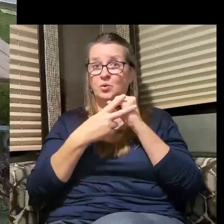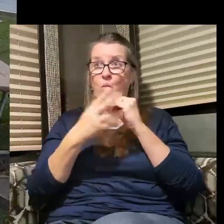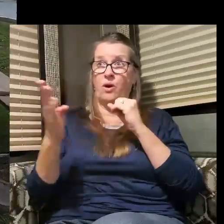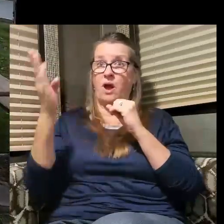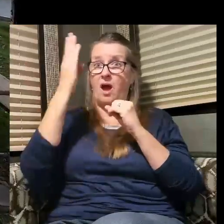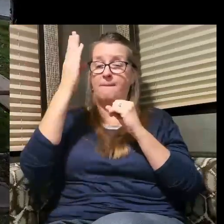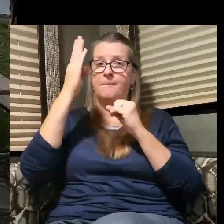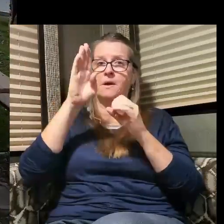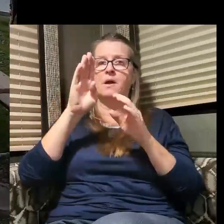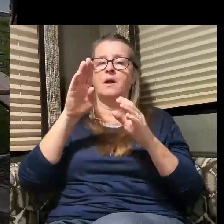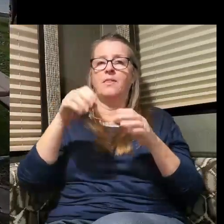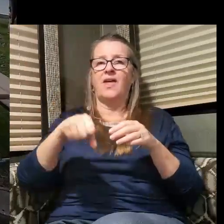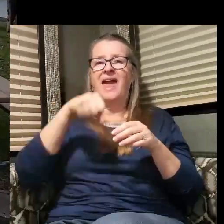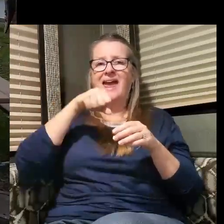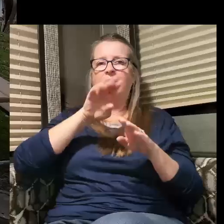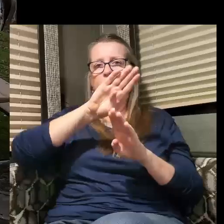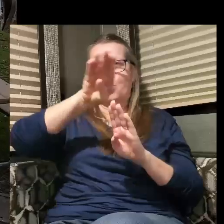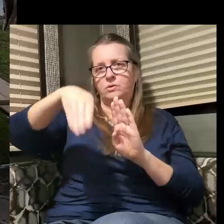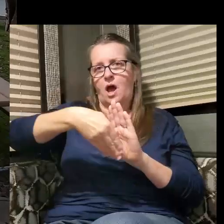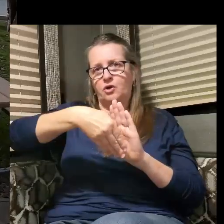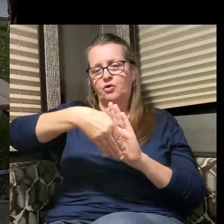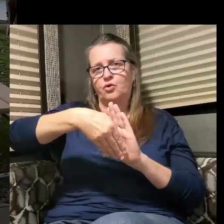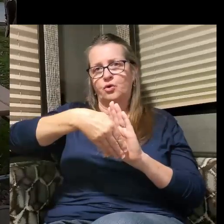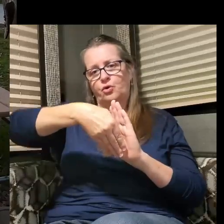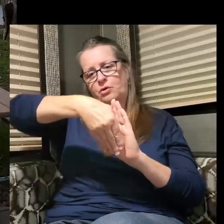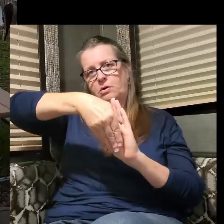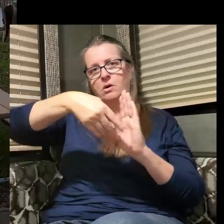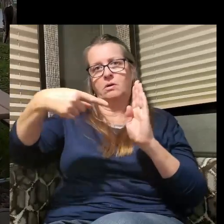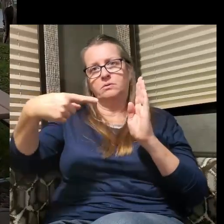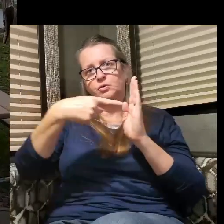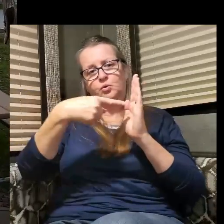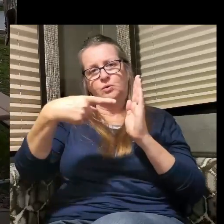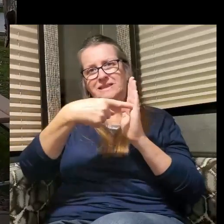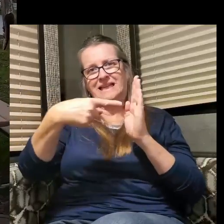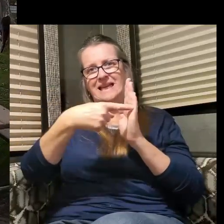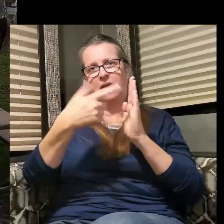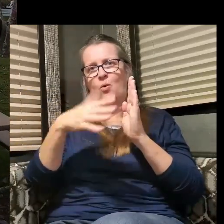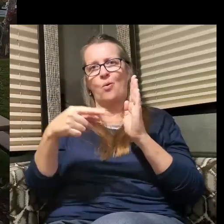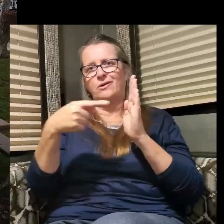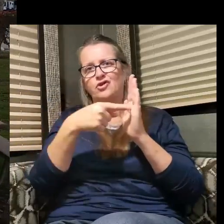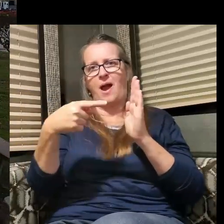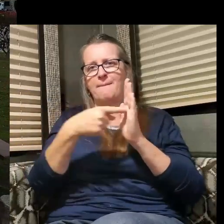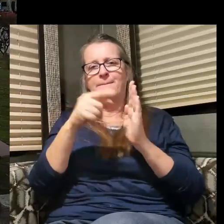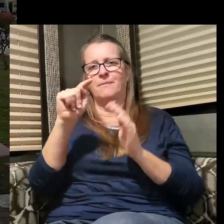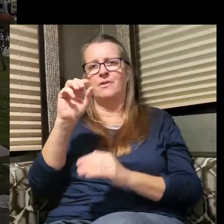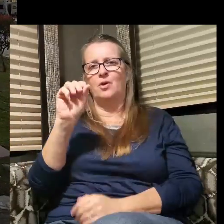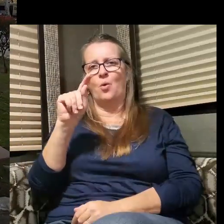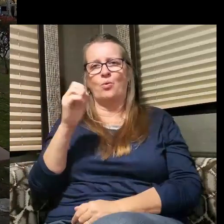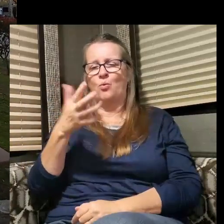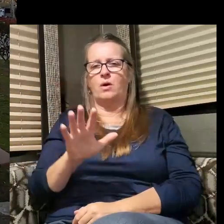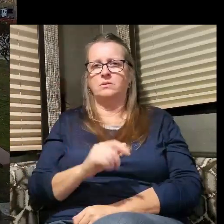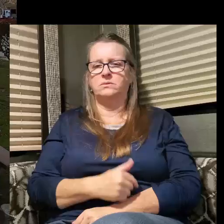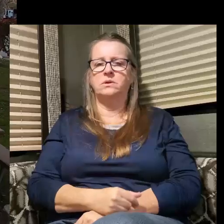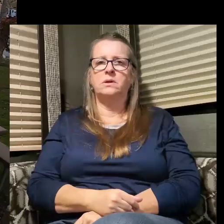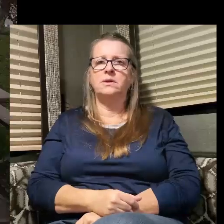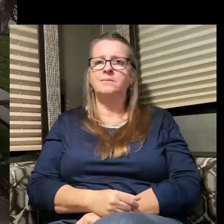Because when we store it, that handle's flipped underneath. And if there were screws sticking out, it would jab